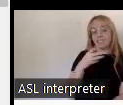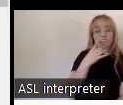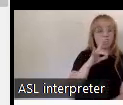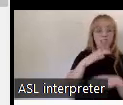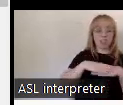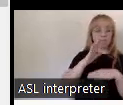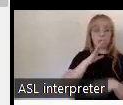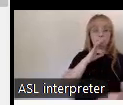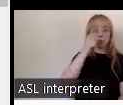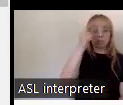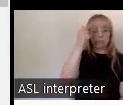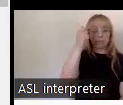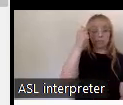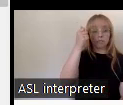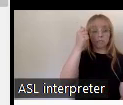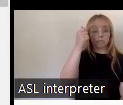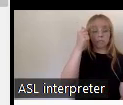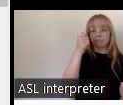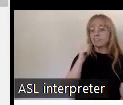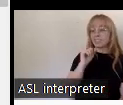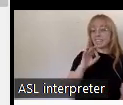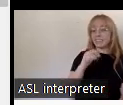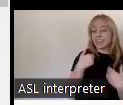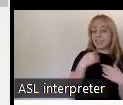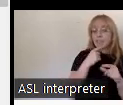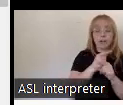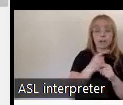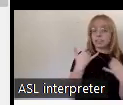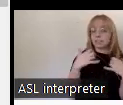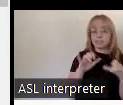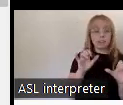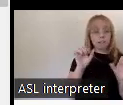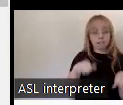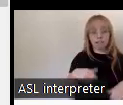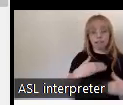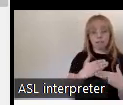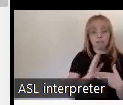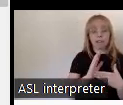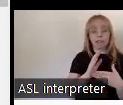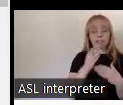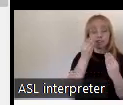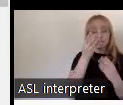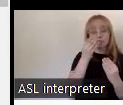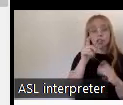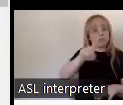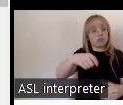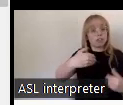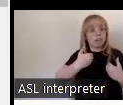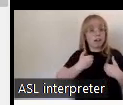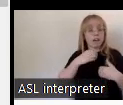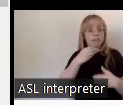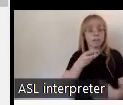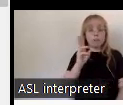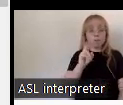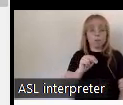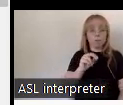older, even if they have a guardian, they have the right to this information and should have their own vault account to look